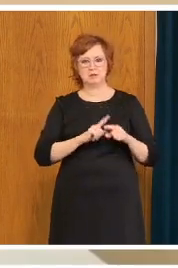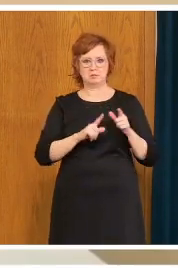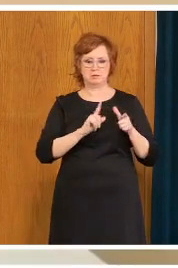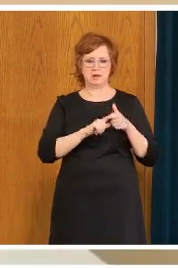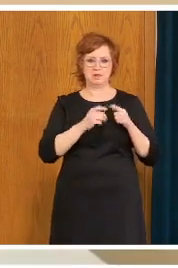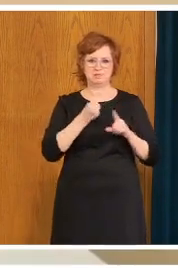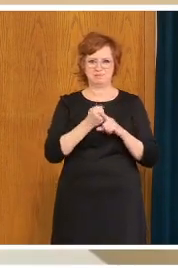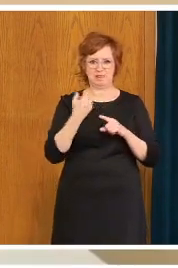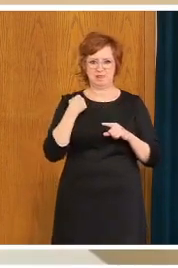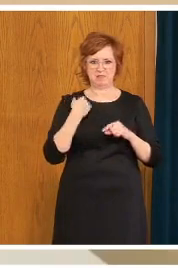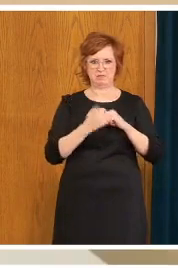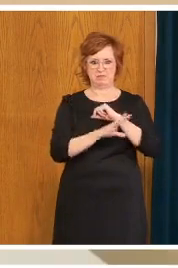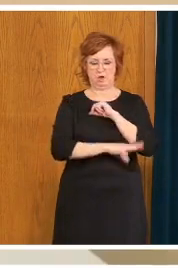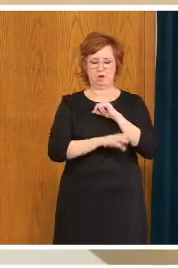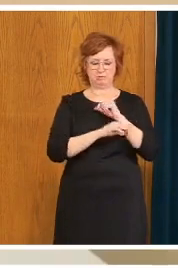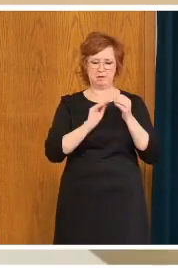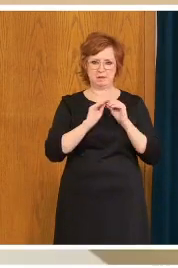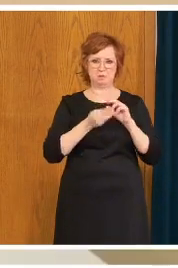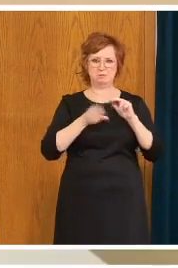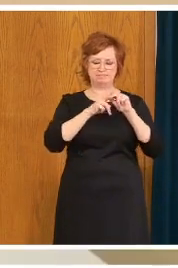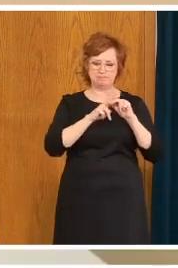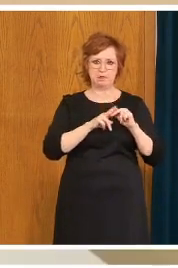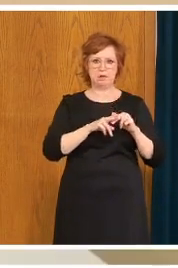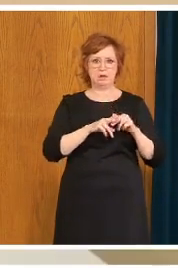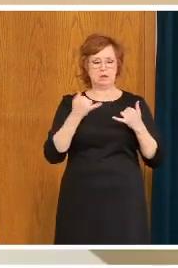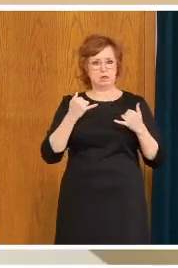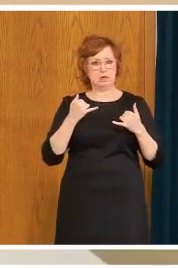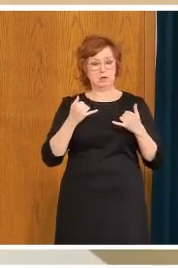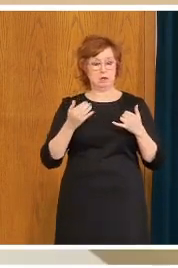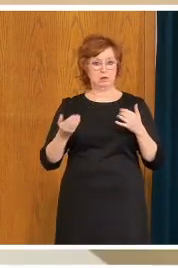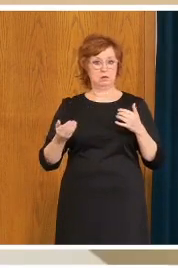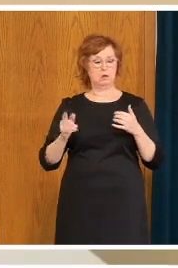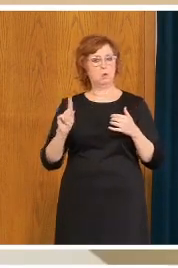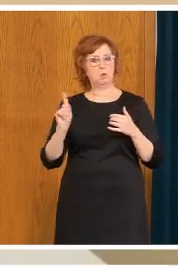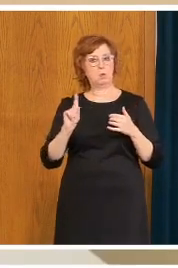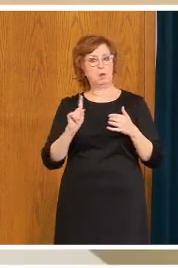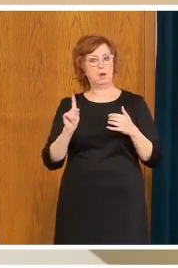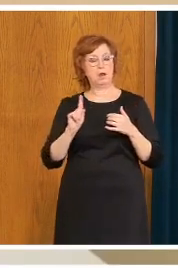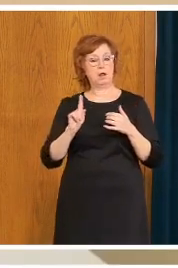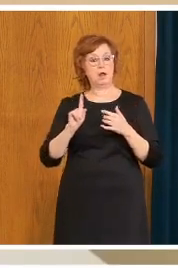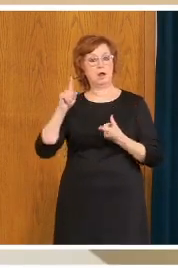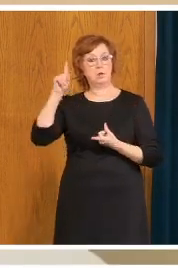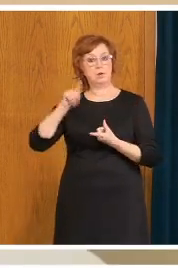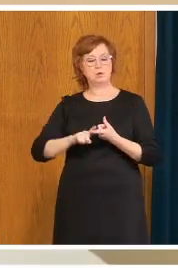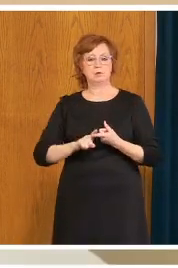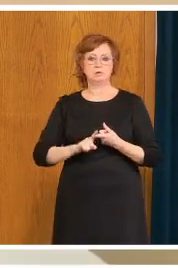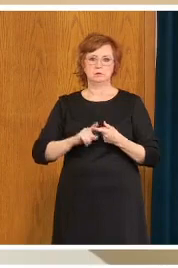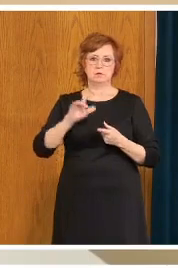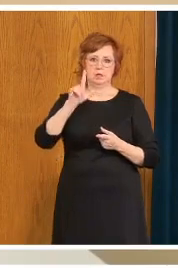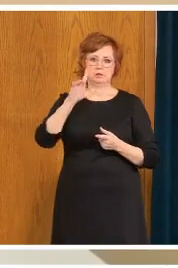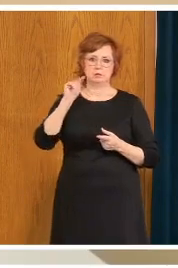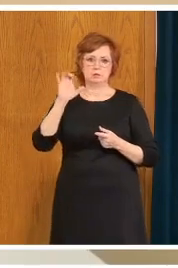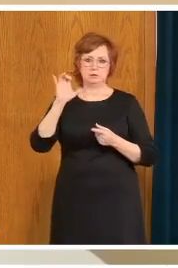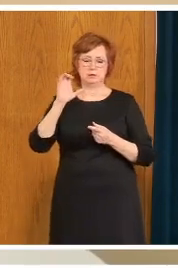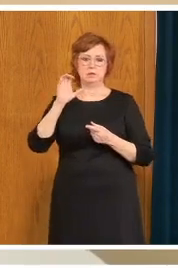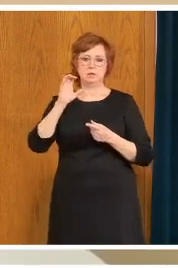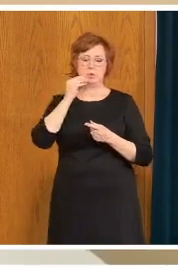wave. Thankfully, now we are not seeing the same challenges in long-term care, but we still have to be cautious in each age